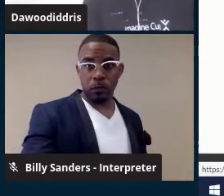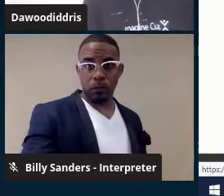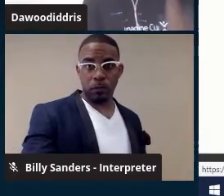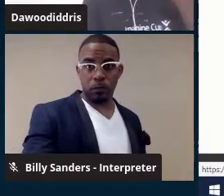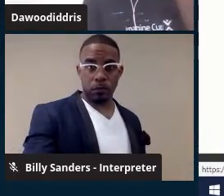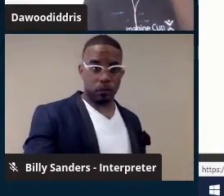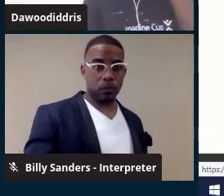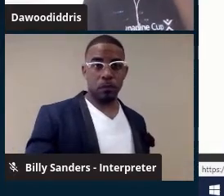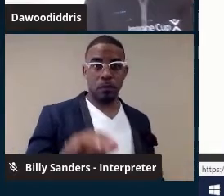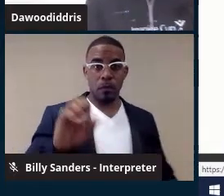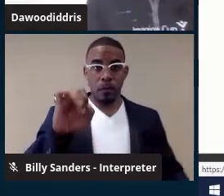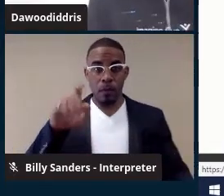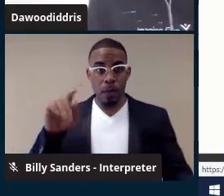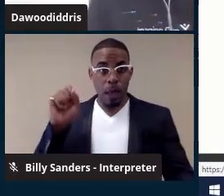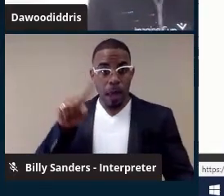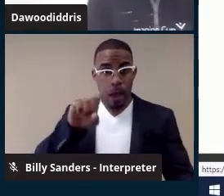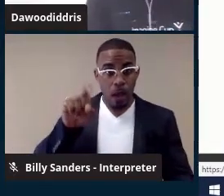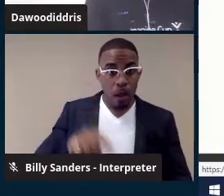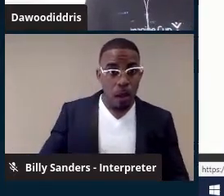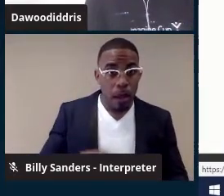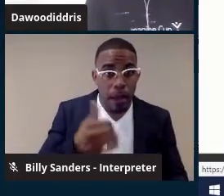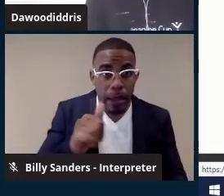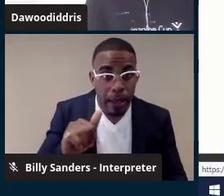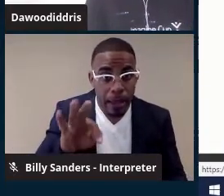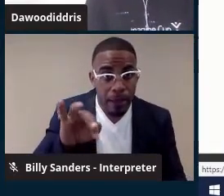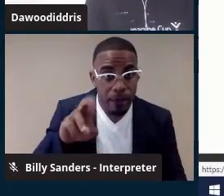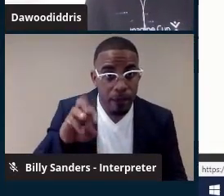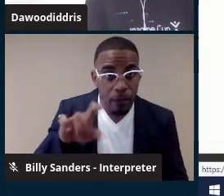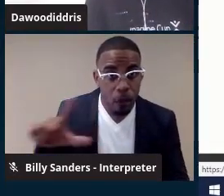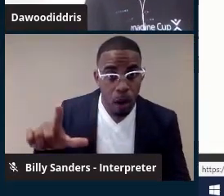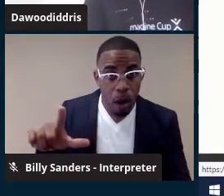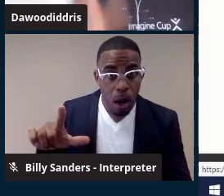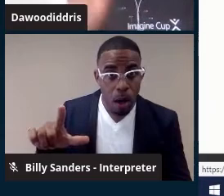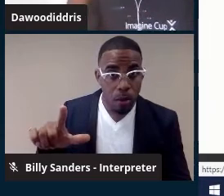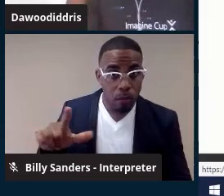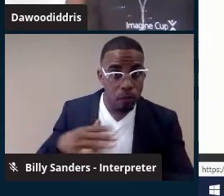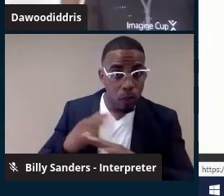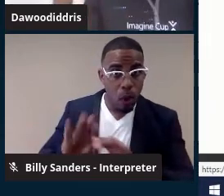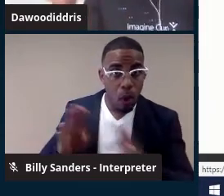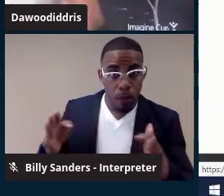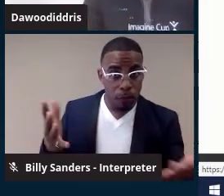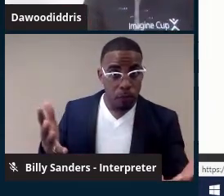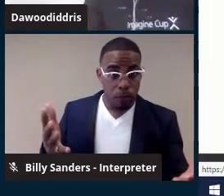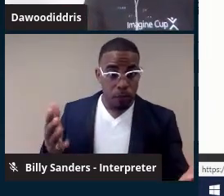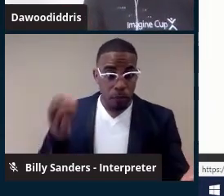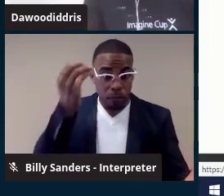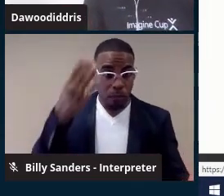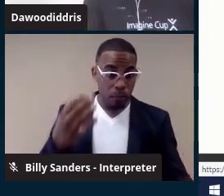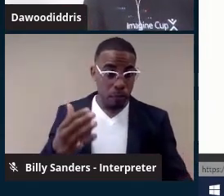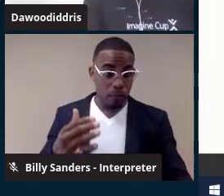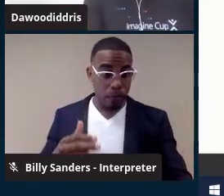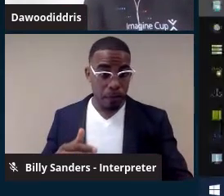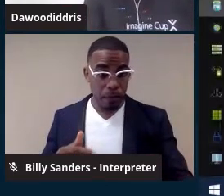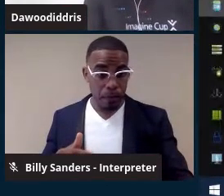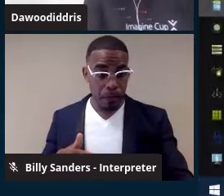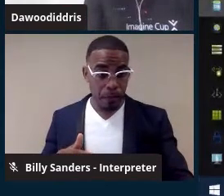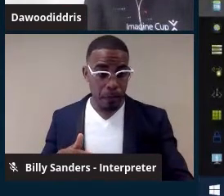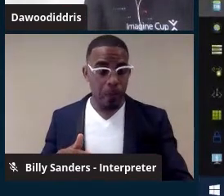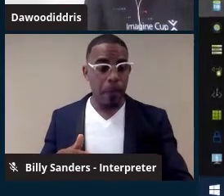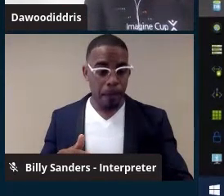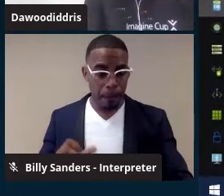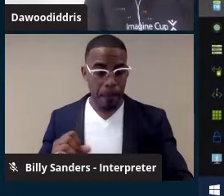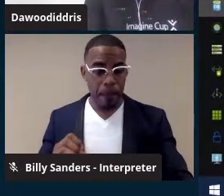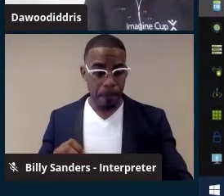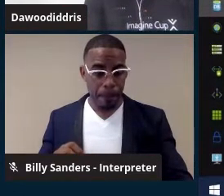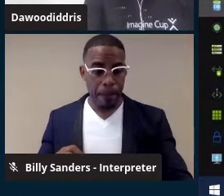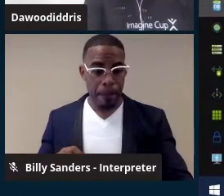Cosmos DB access need any firewall ports opening? For example, yeah? Yeah, that's actually a